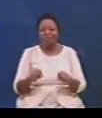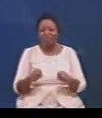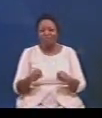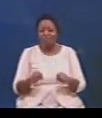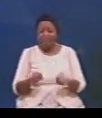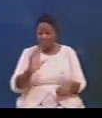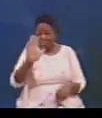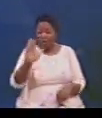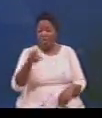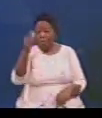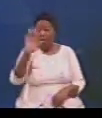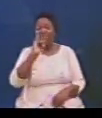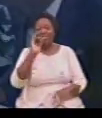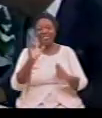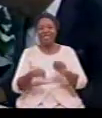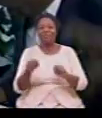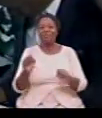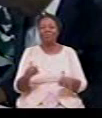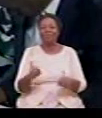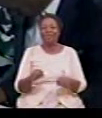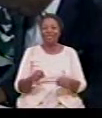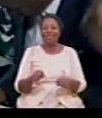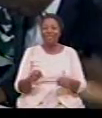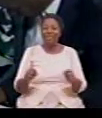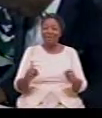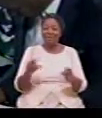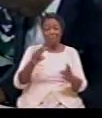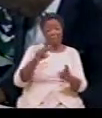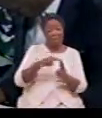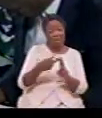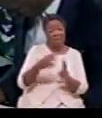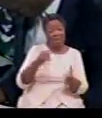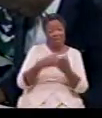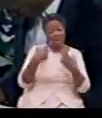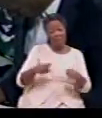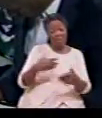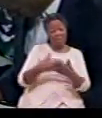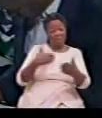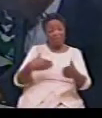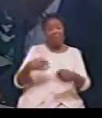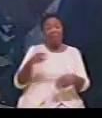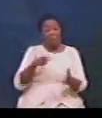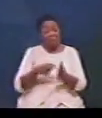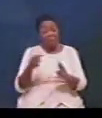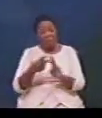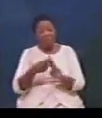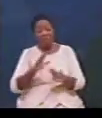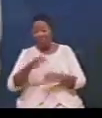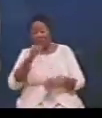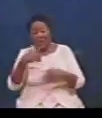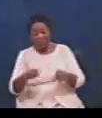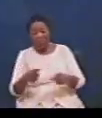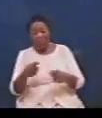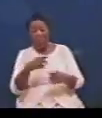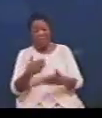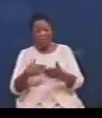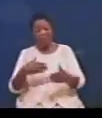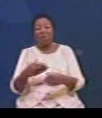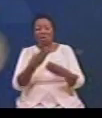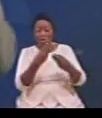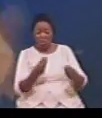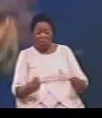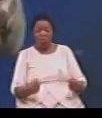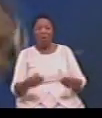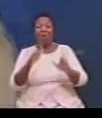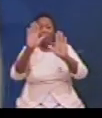Your God is able. Whether it happened before, it did not happen before, solution,